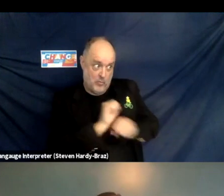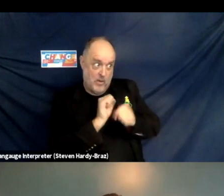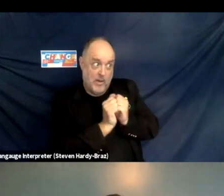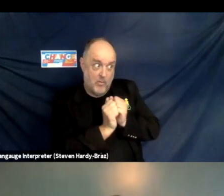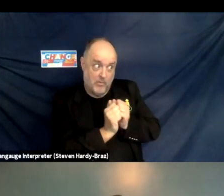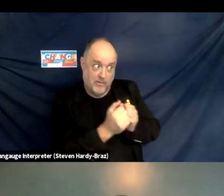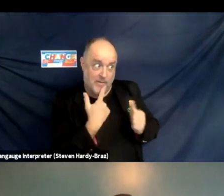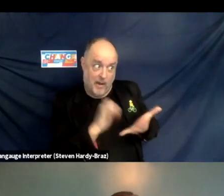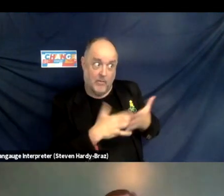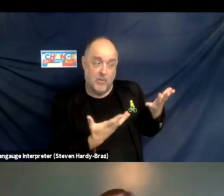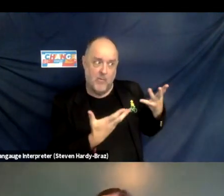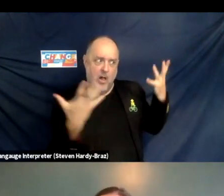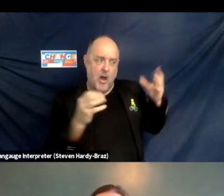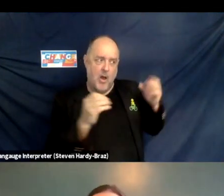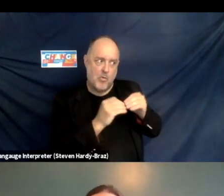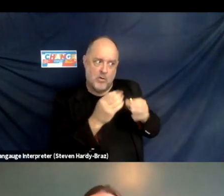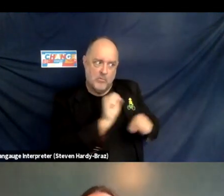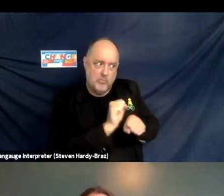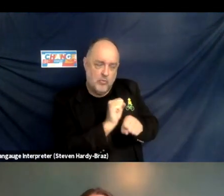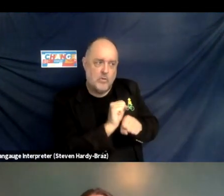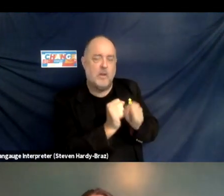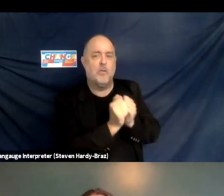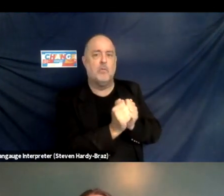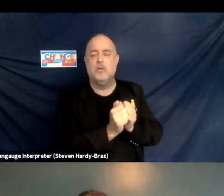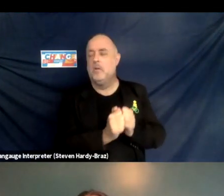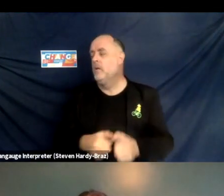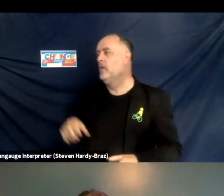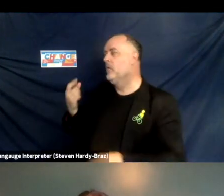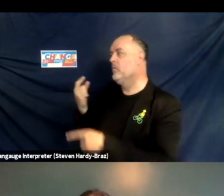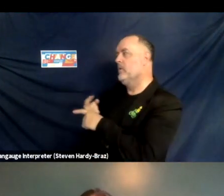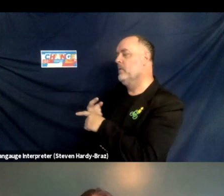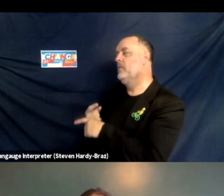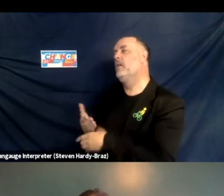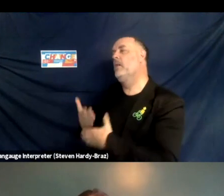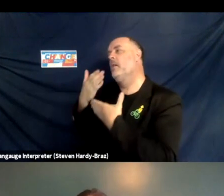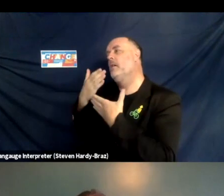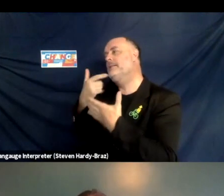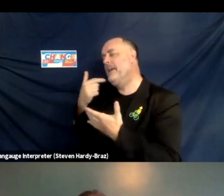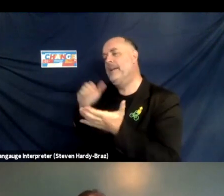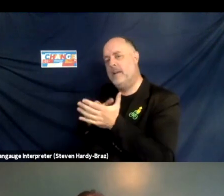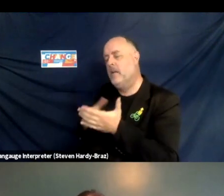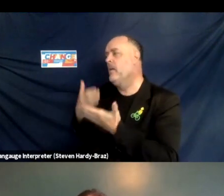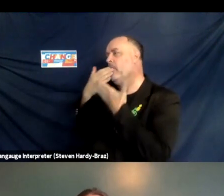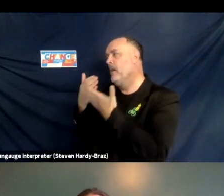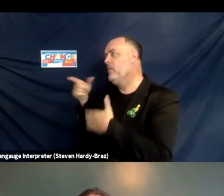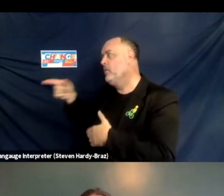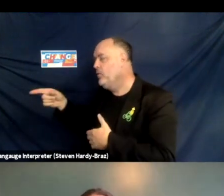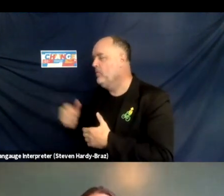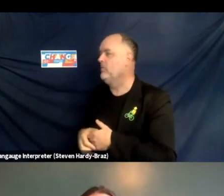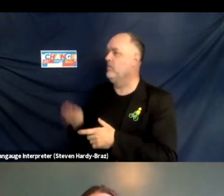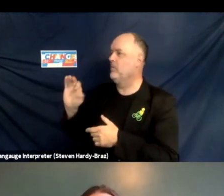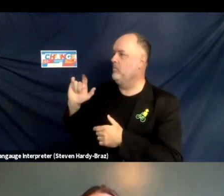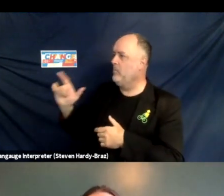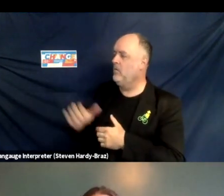that. I think you know that, but yeah. Yeah, I would like to say again, thanks to you and Bill. Again,